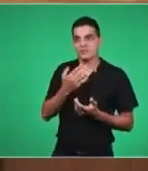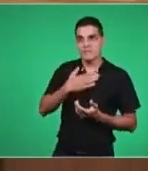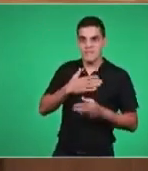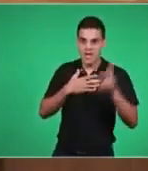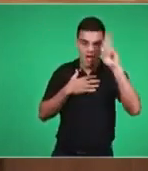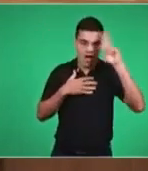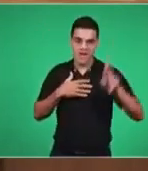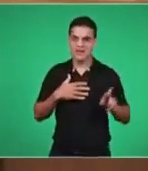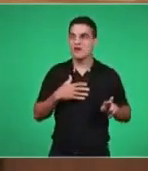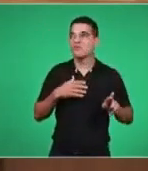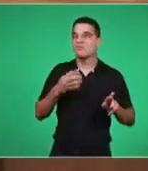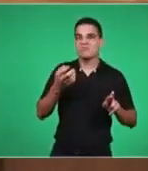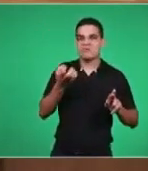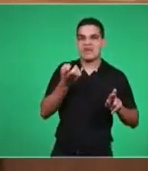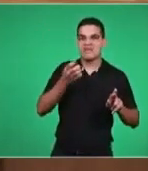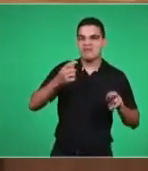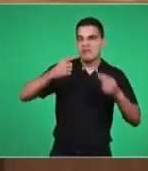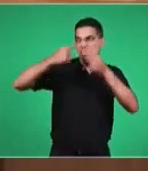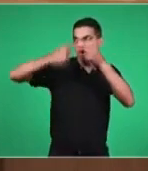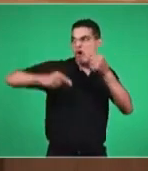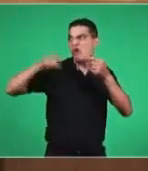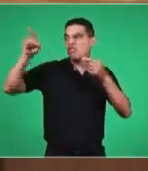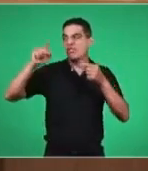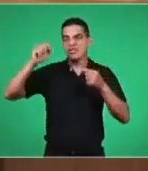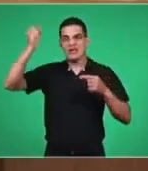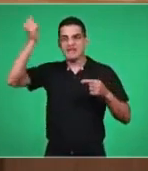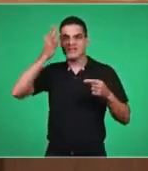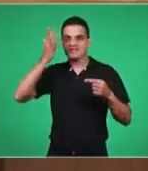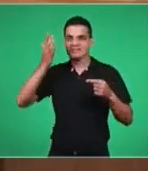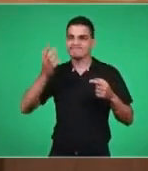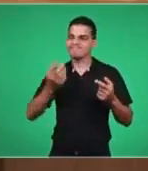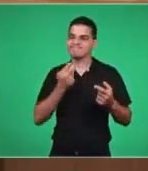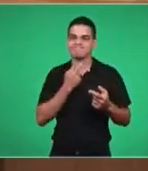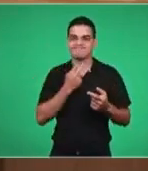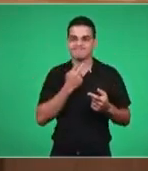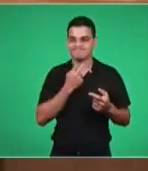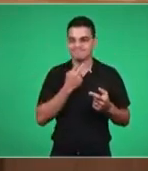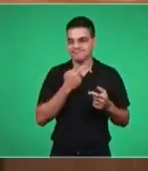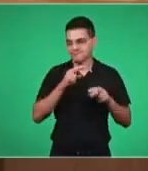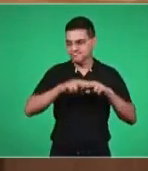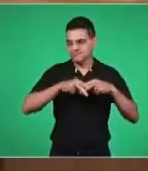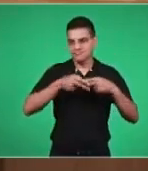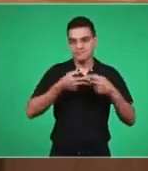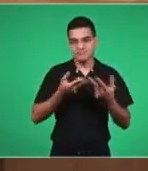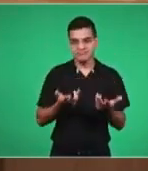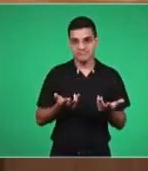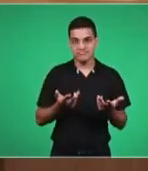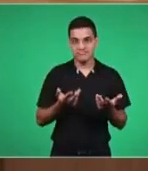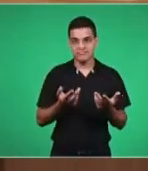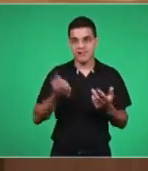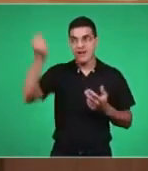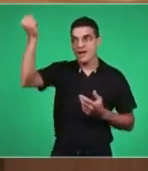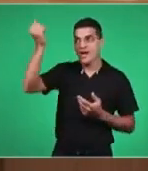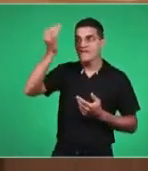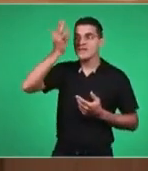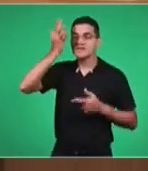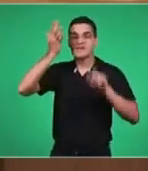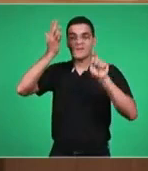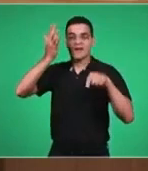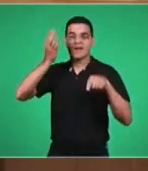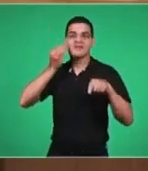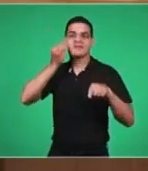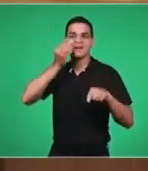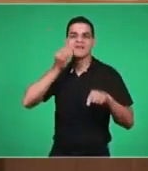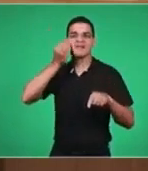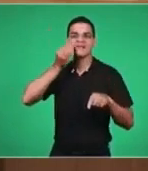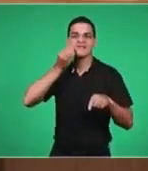if I have experience. I cannot, with my own reasoning, try to understand revelation, because revelation is an